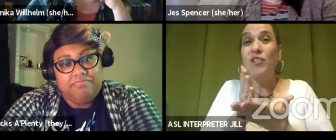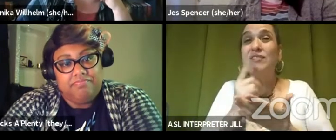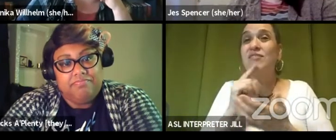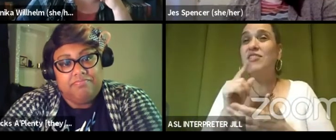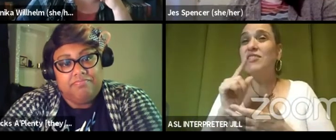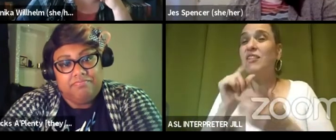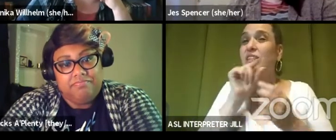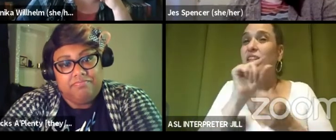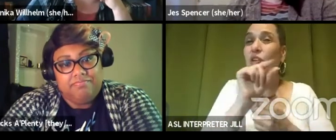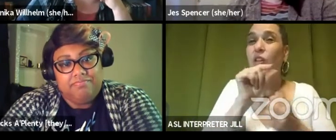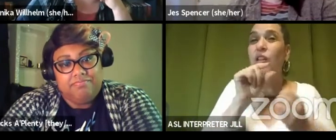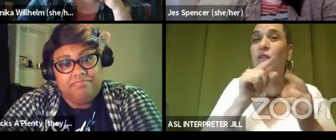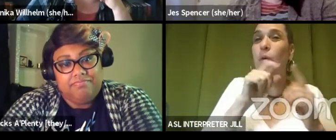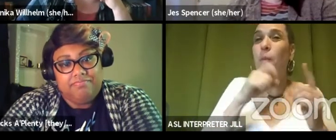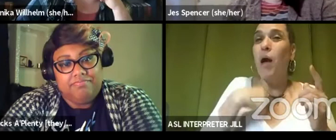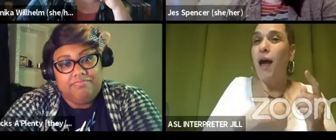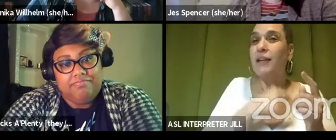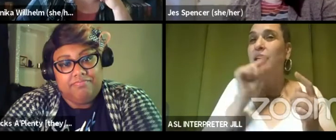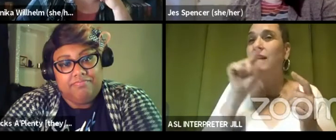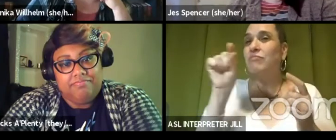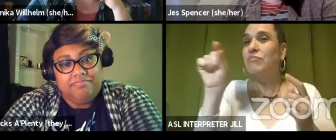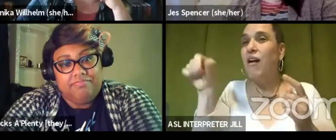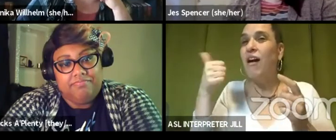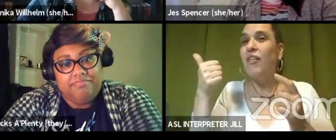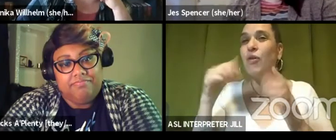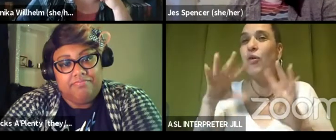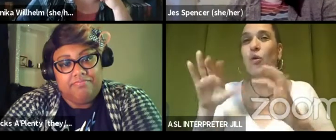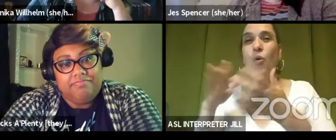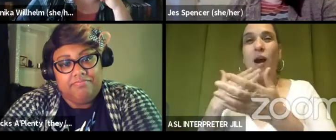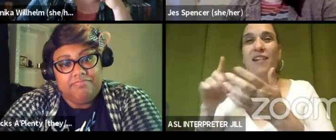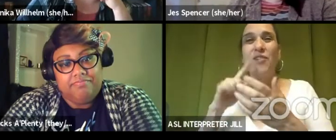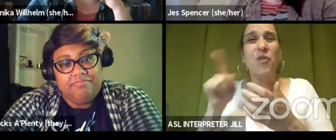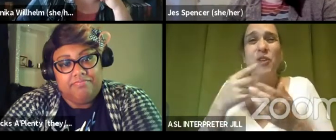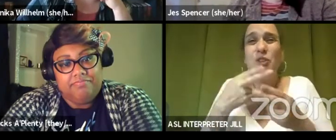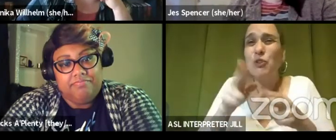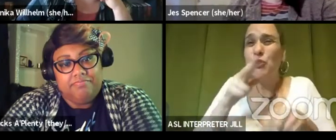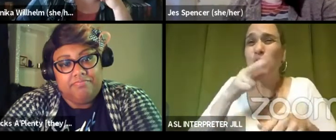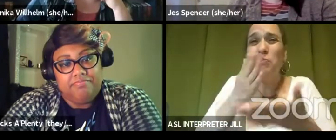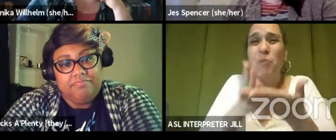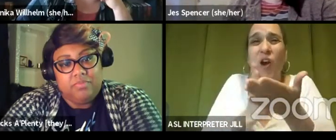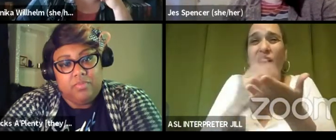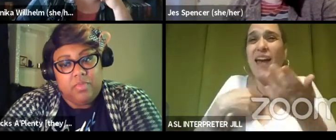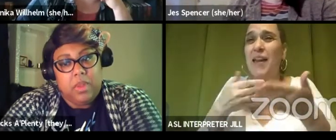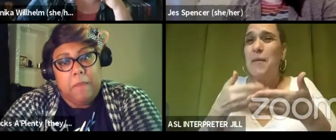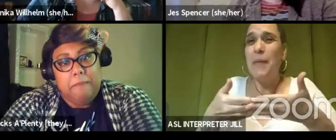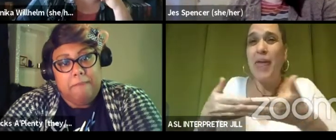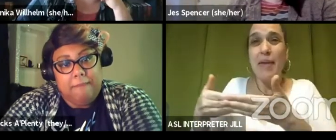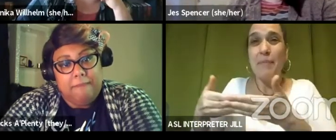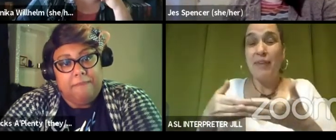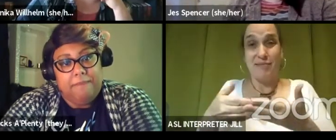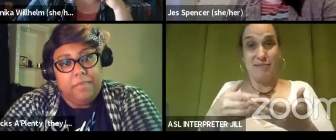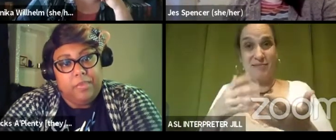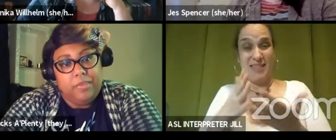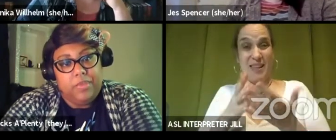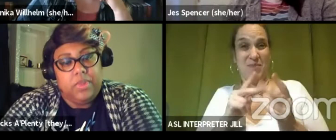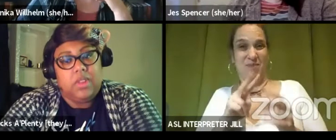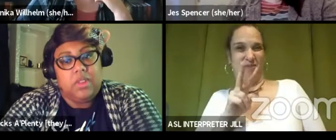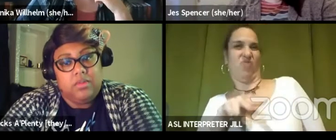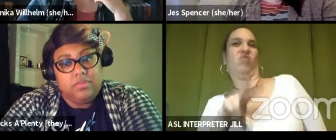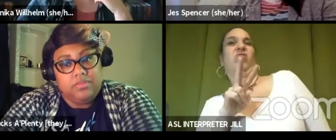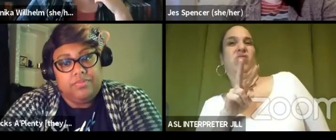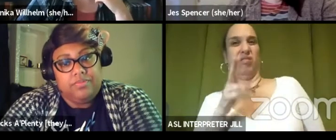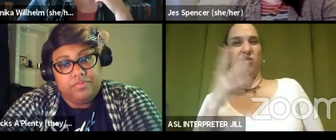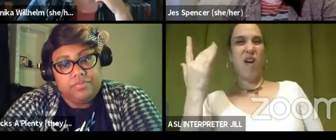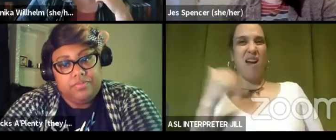us and then other choirs coming on. And so, It was really incredible to have that, you know, response from